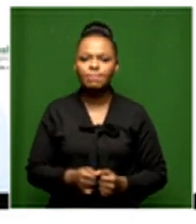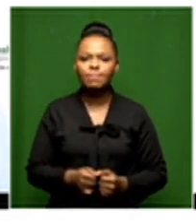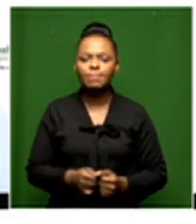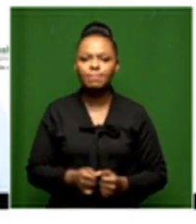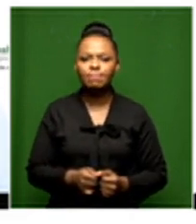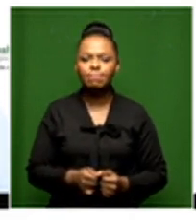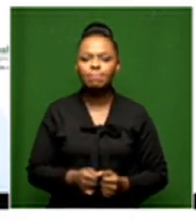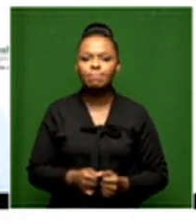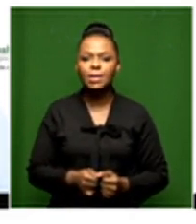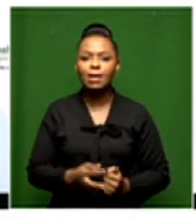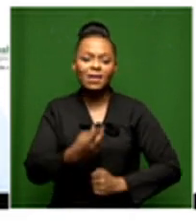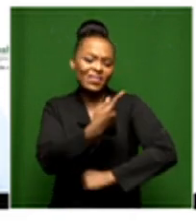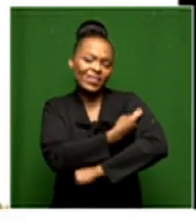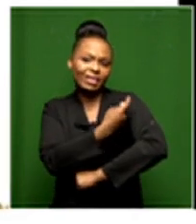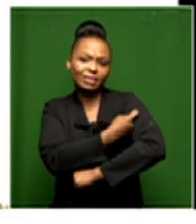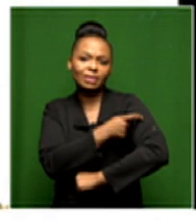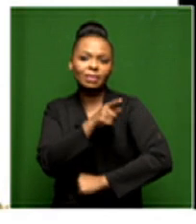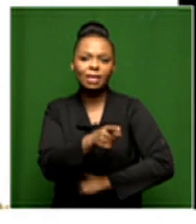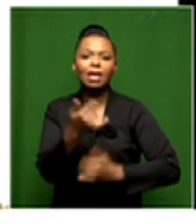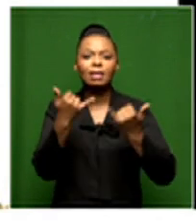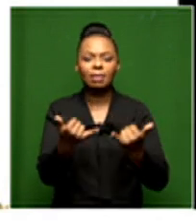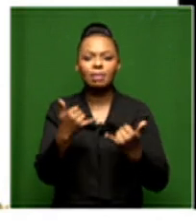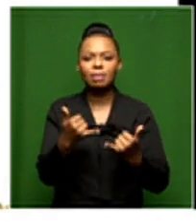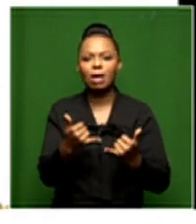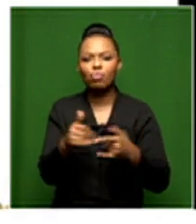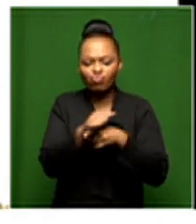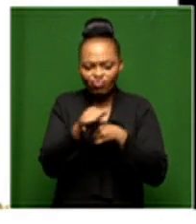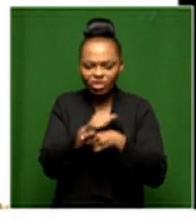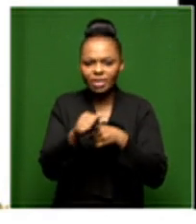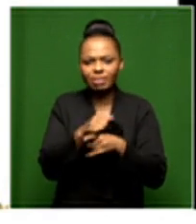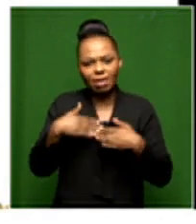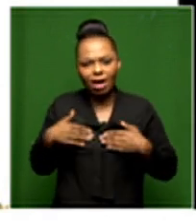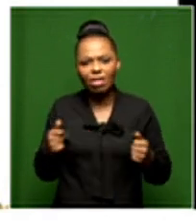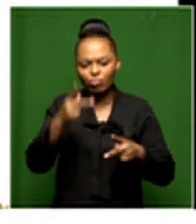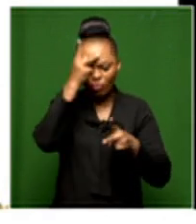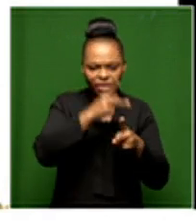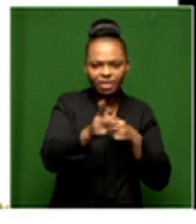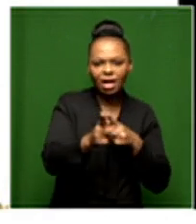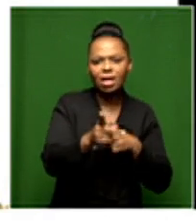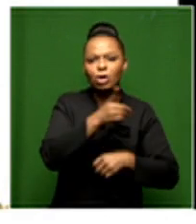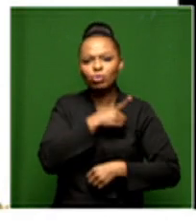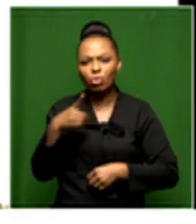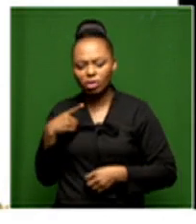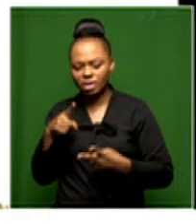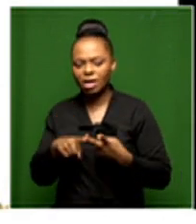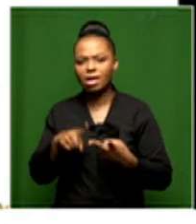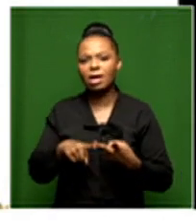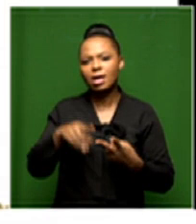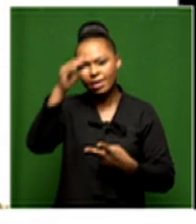mean, vaccination is a scope of practice of many health professionals, doctors, nurses, and pharmacists